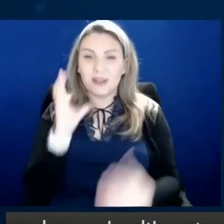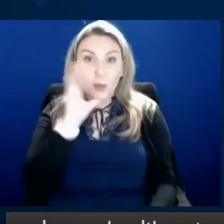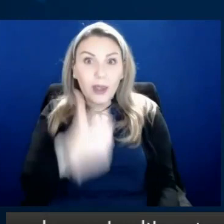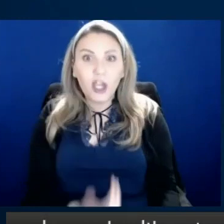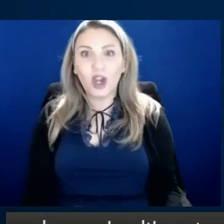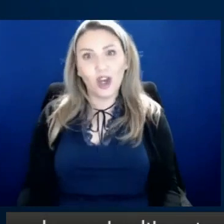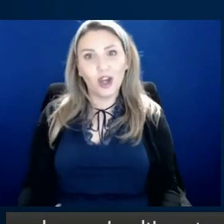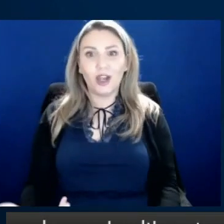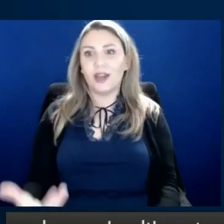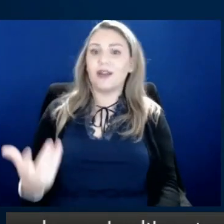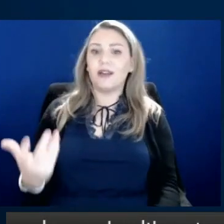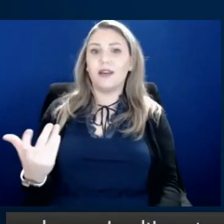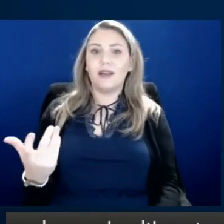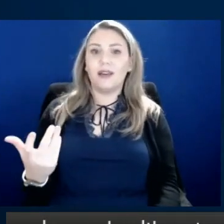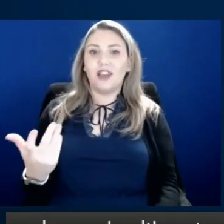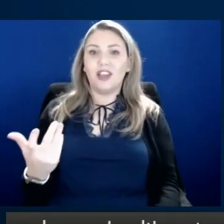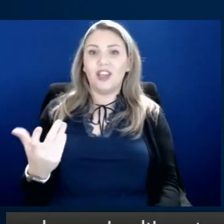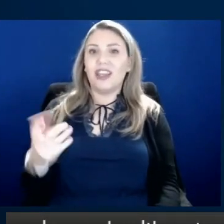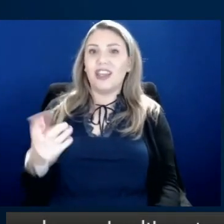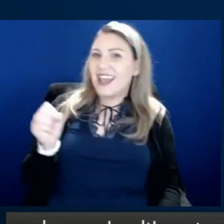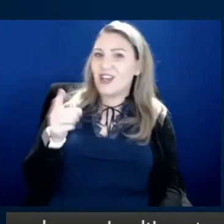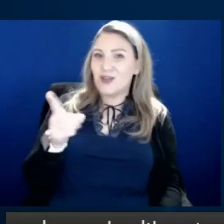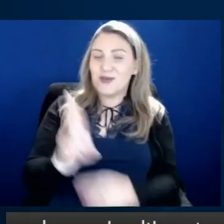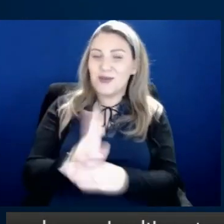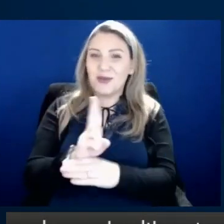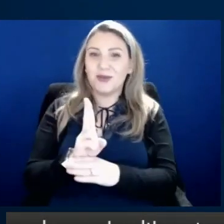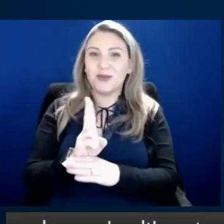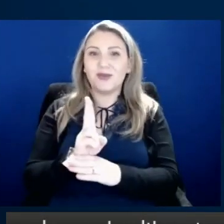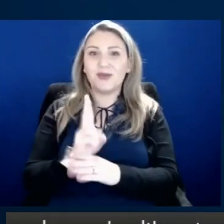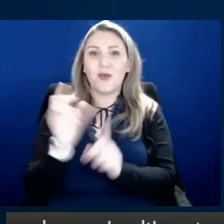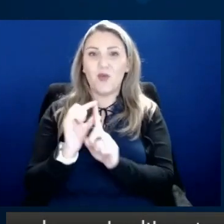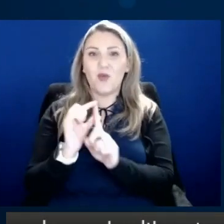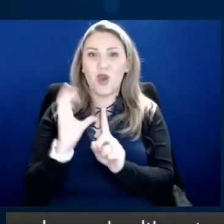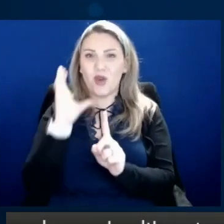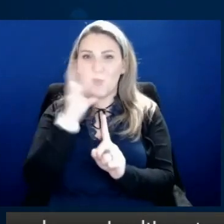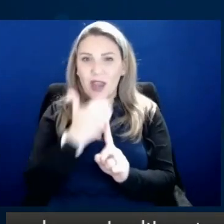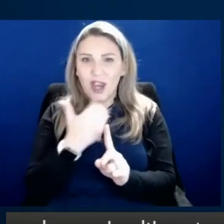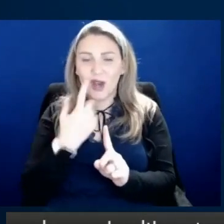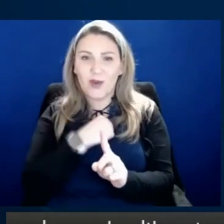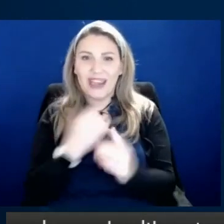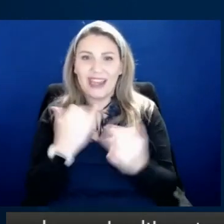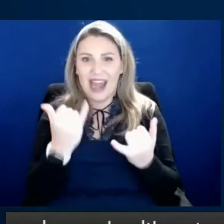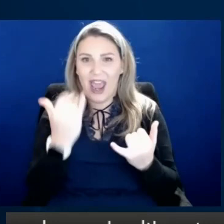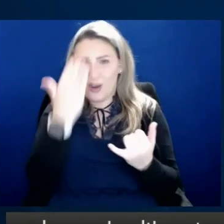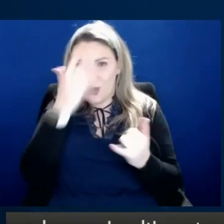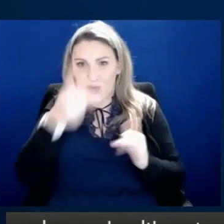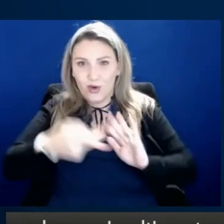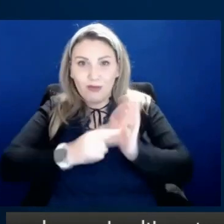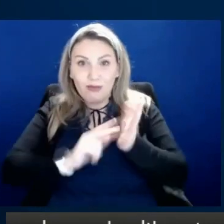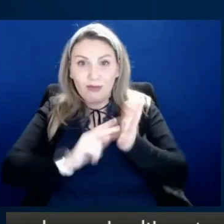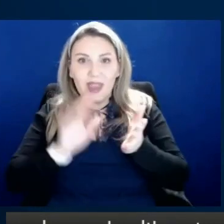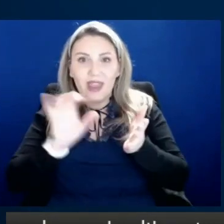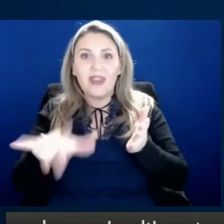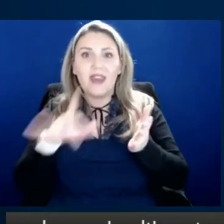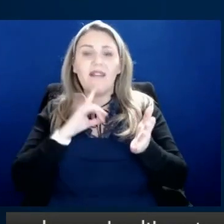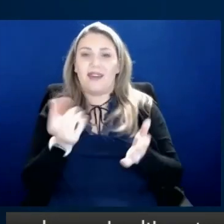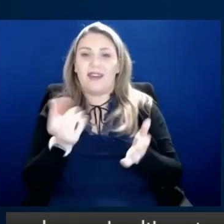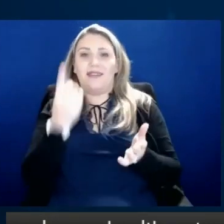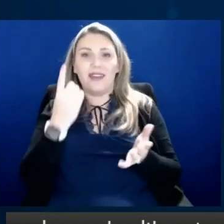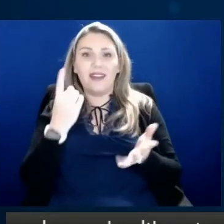so, you keep using the word weird, and it's like kind of like we kind of now know what you mean. It's just, I get it. We've all had that. You're like, I just feel